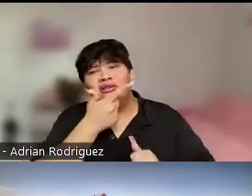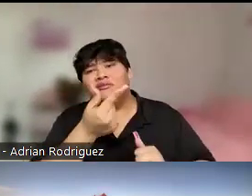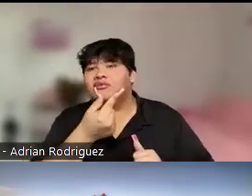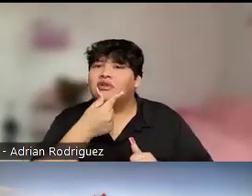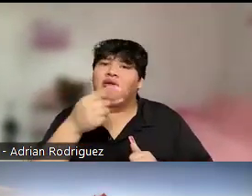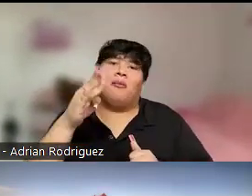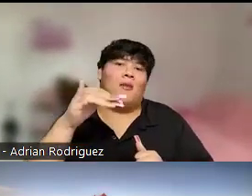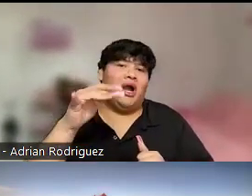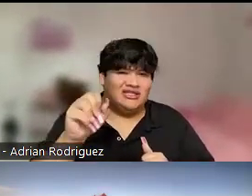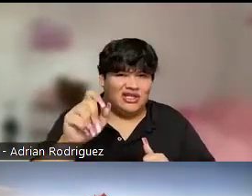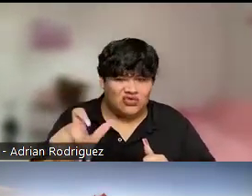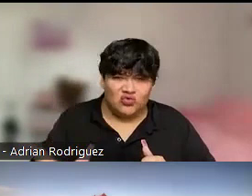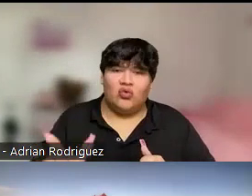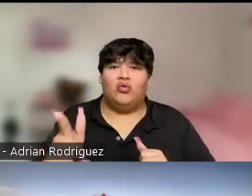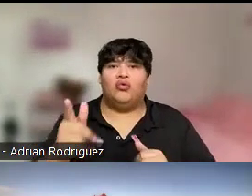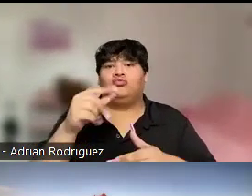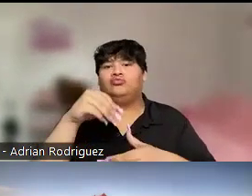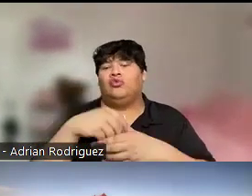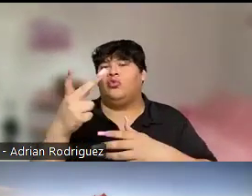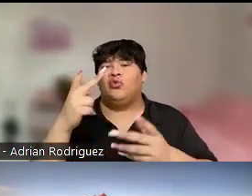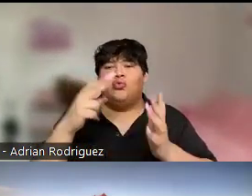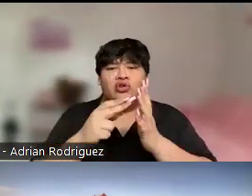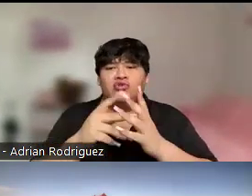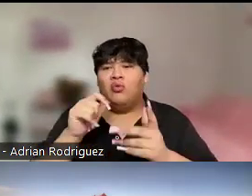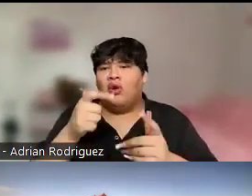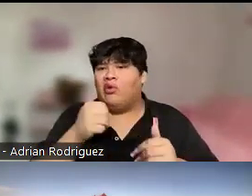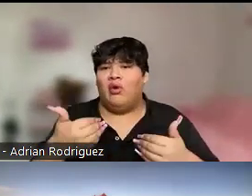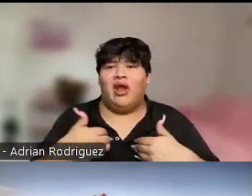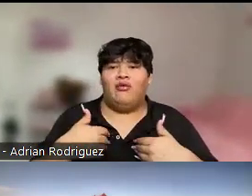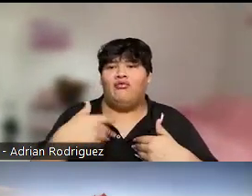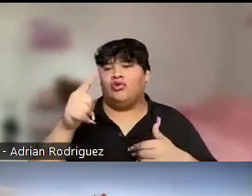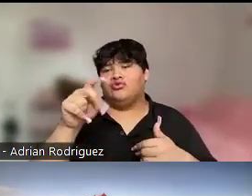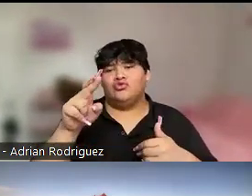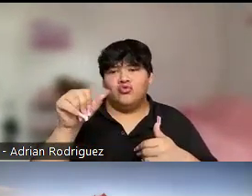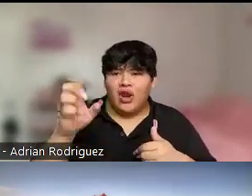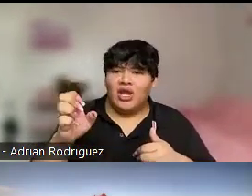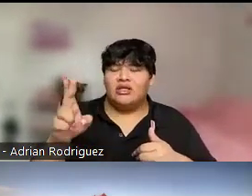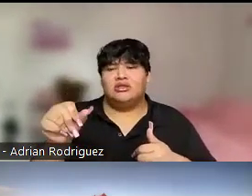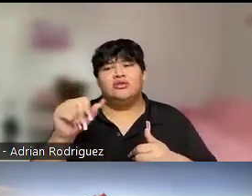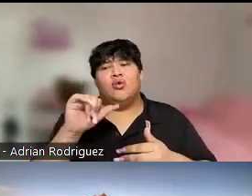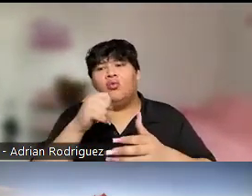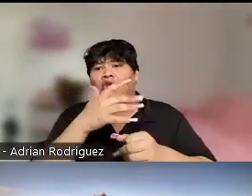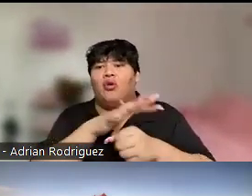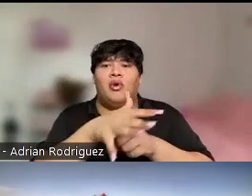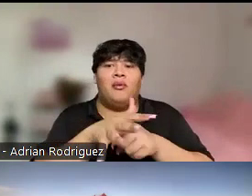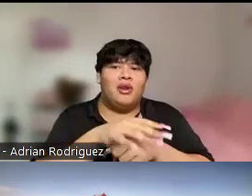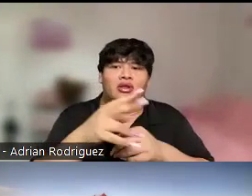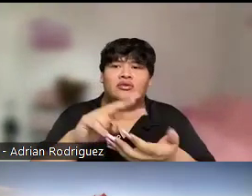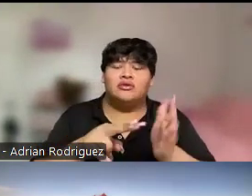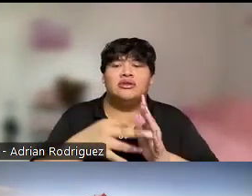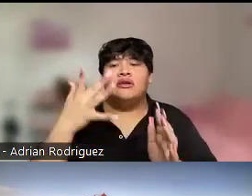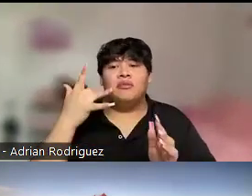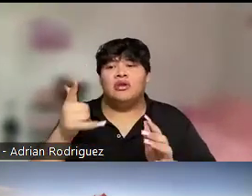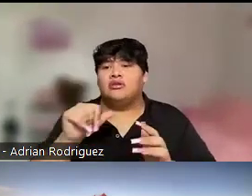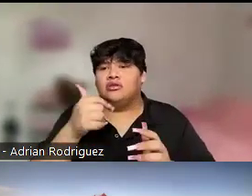or bisexual. One of the reasons why we don't have our transgender population here represented is because the